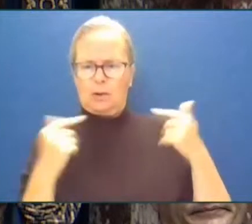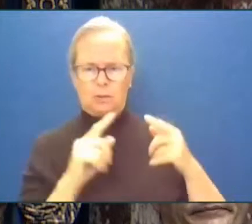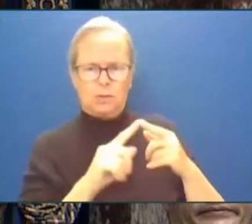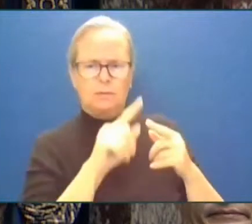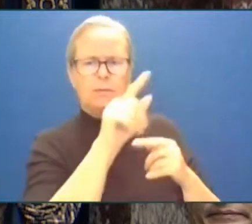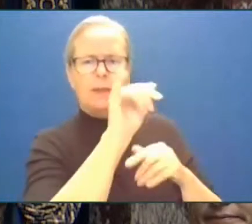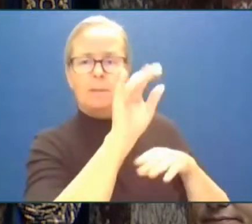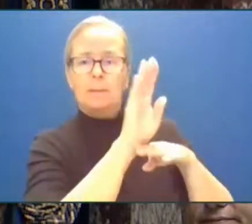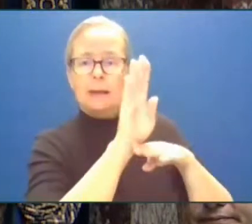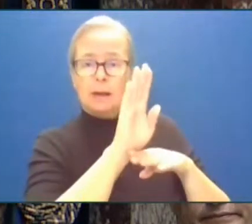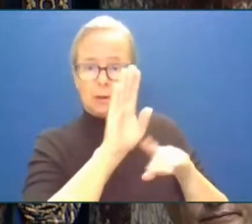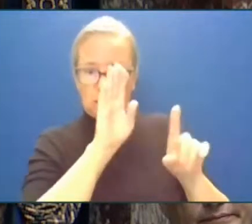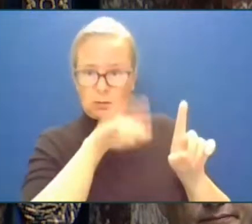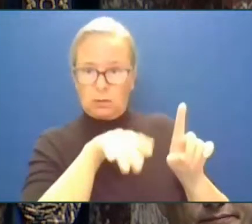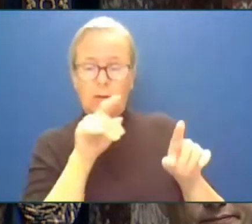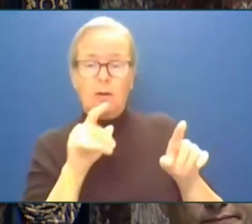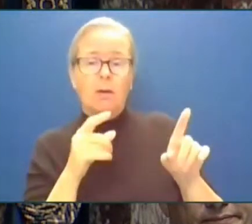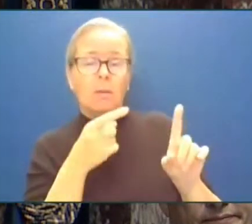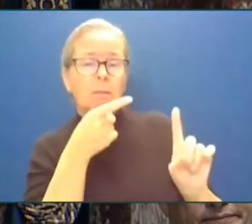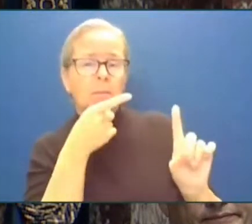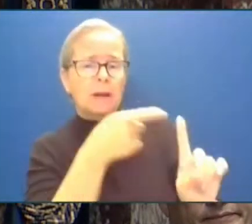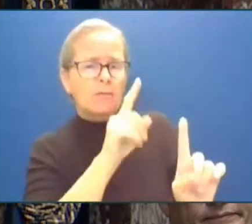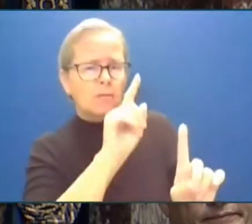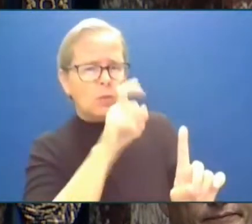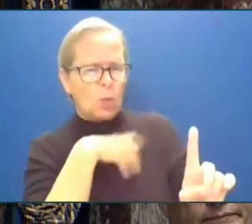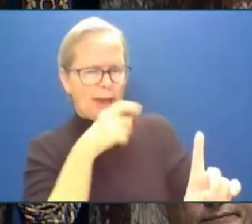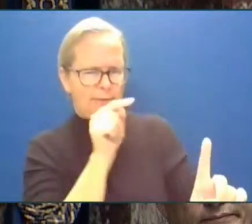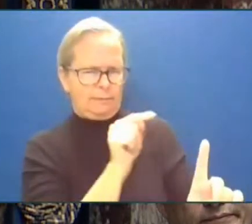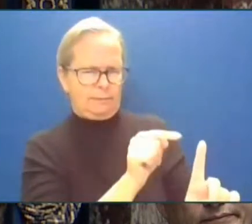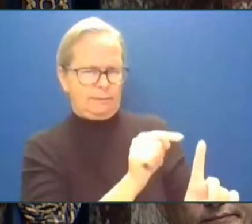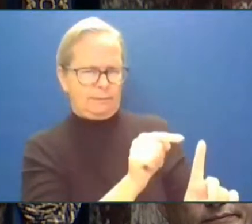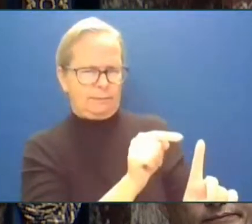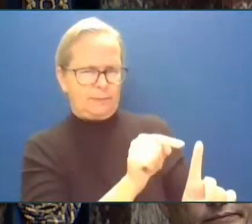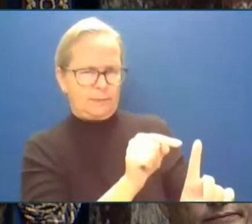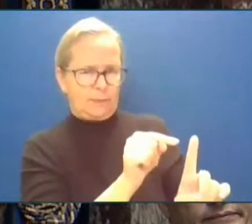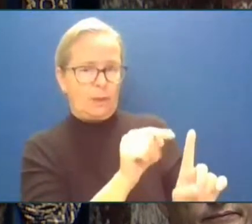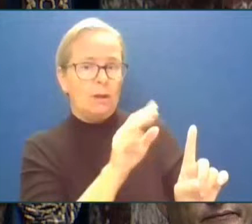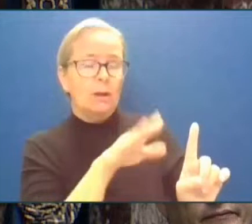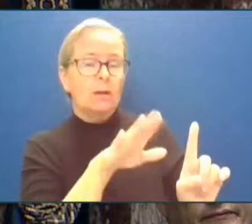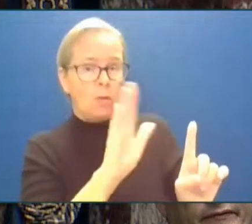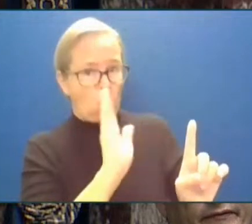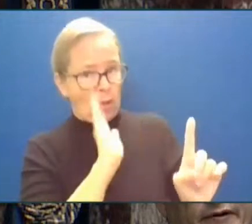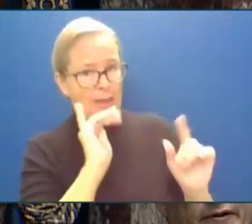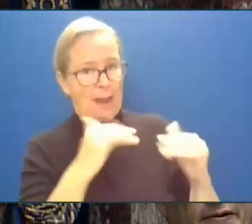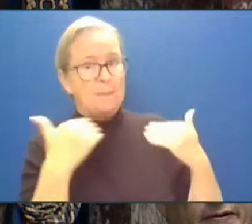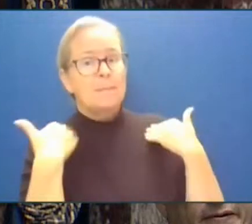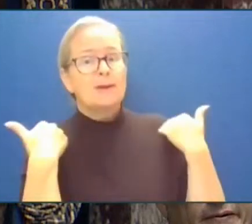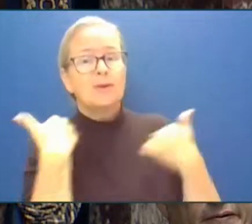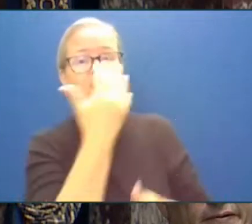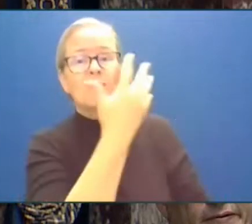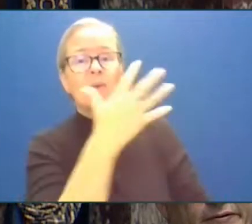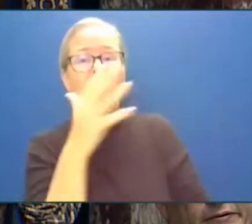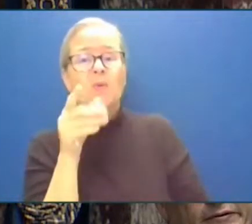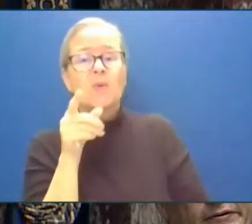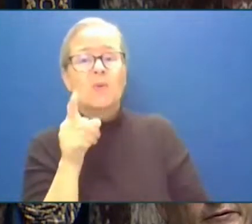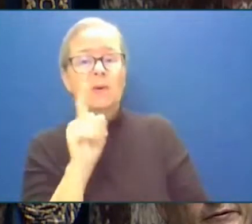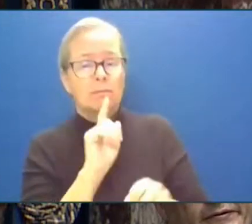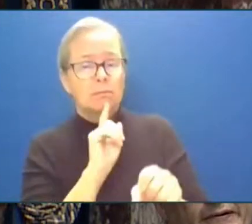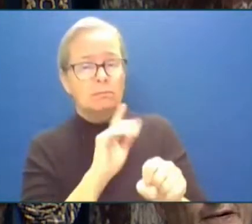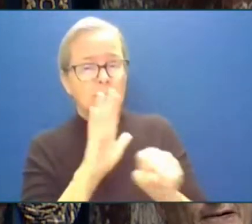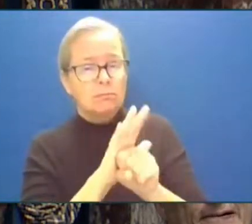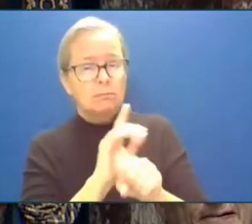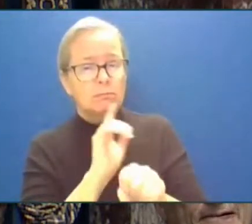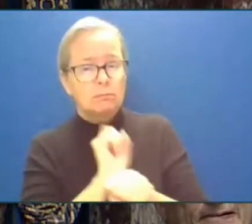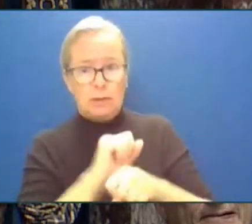Minister of Forests. Through you, Mr. Speaker, will the minister commit in this assembly and to the people of British